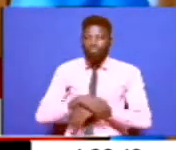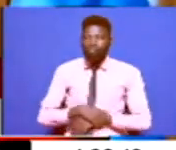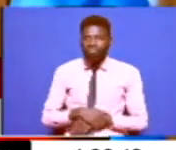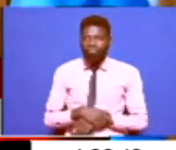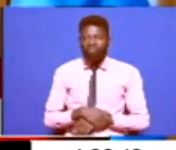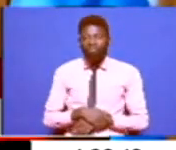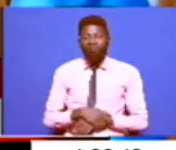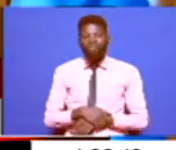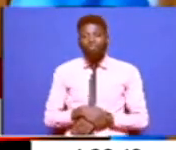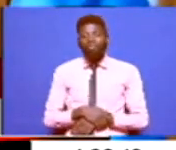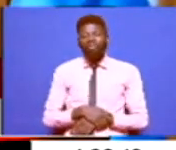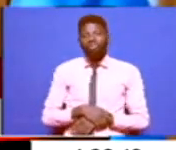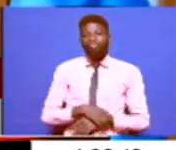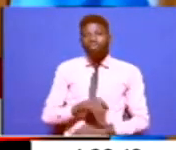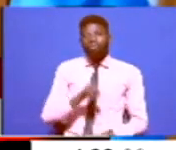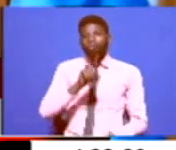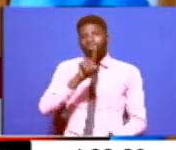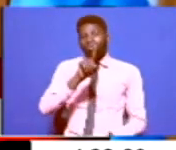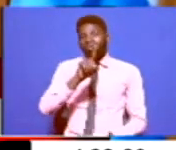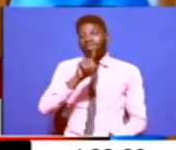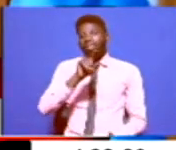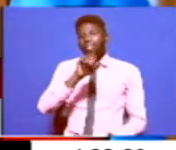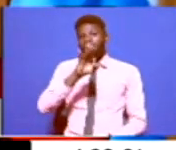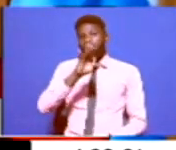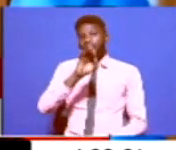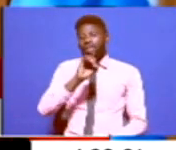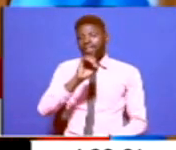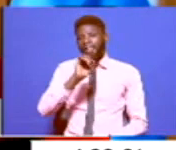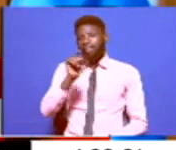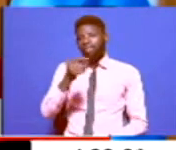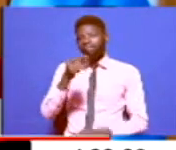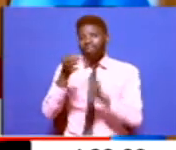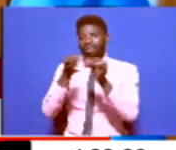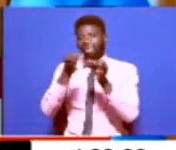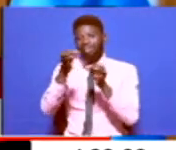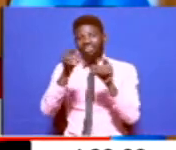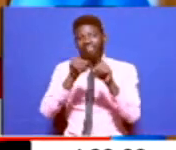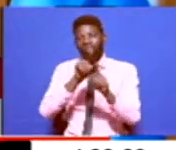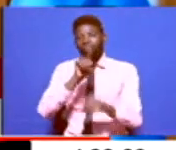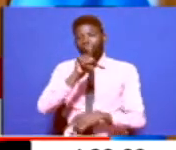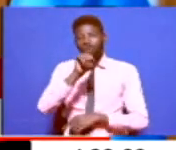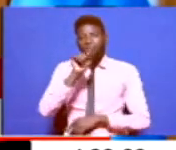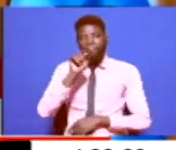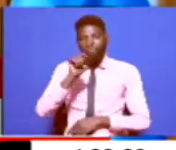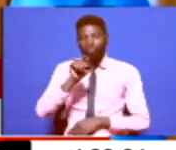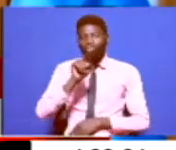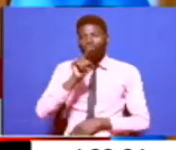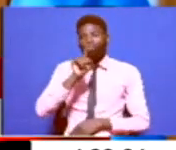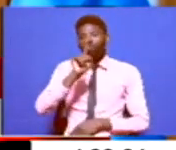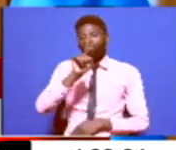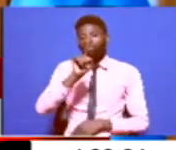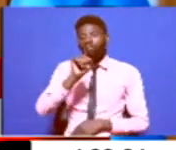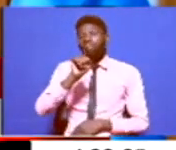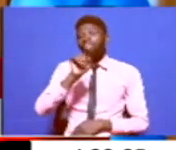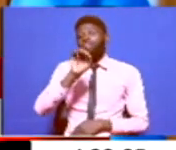130,000 acres. That is 1.13 million acres.